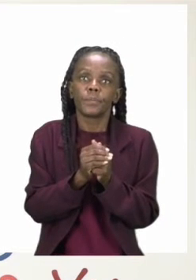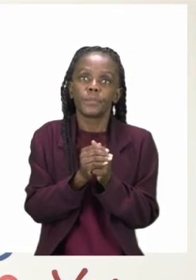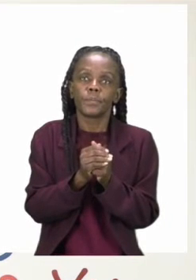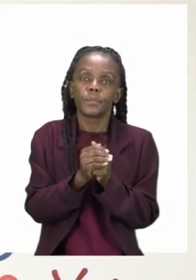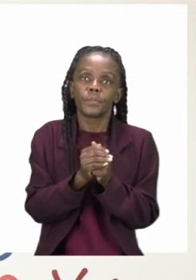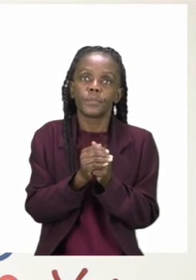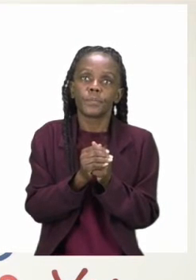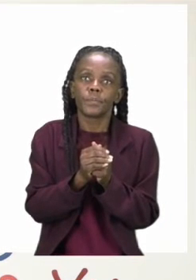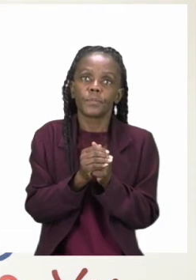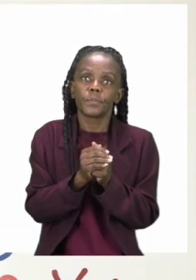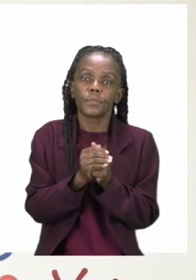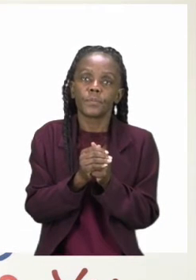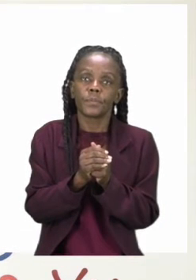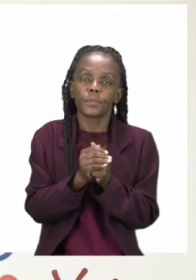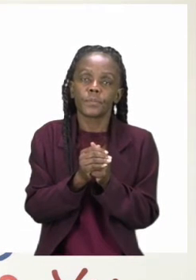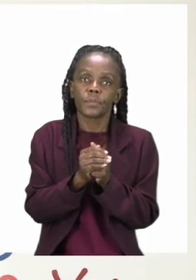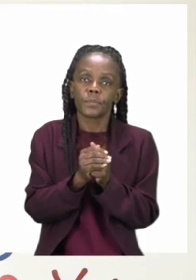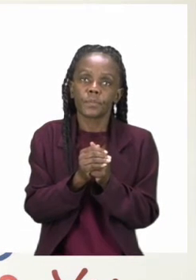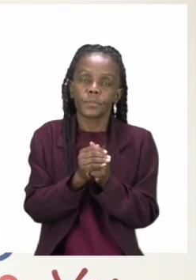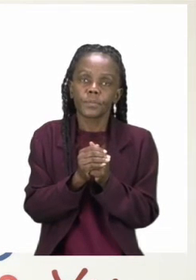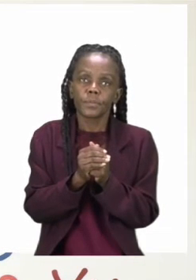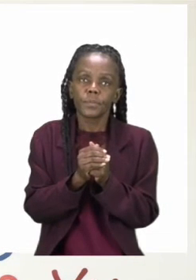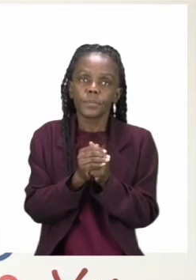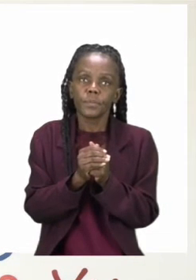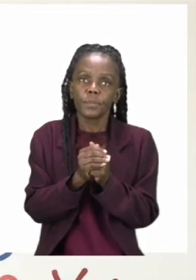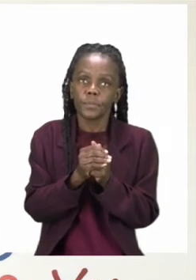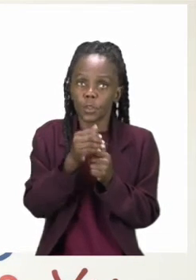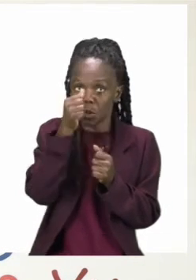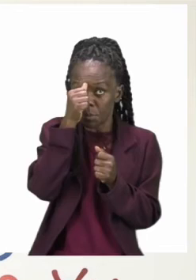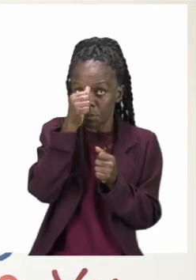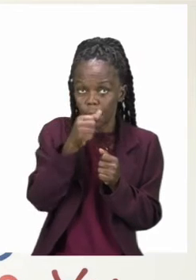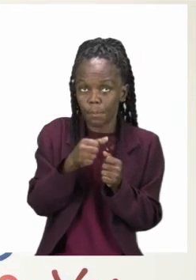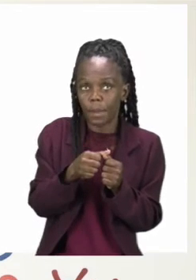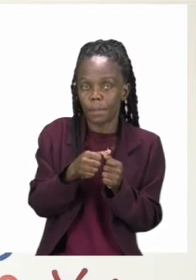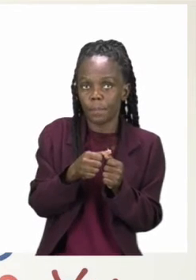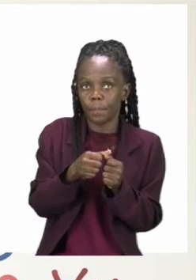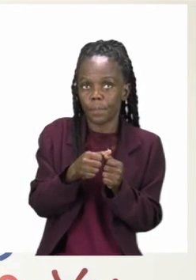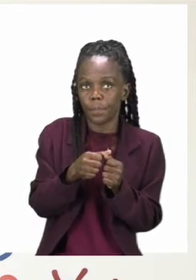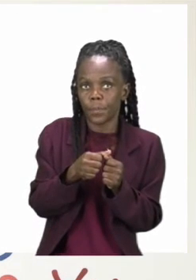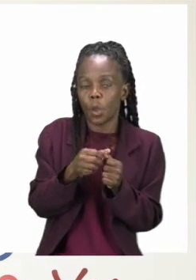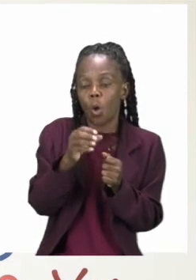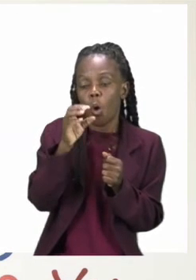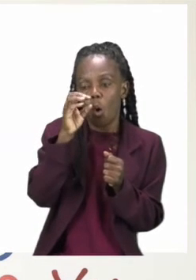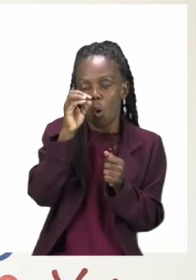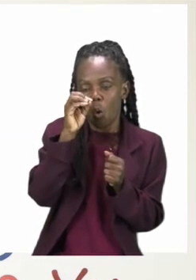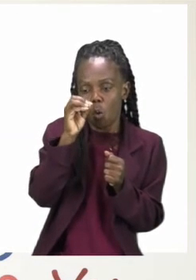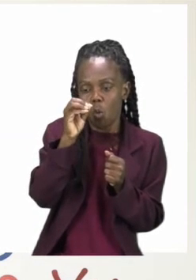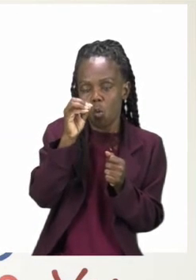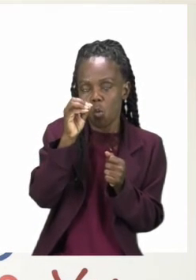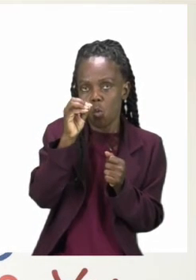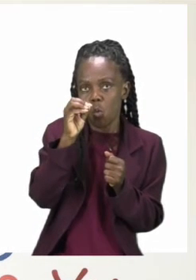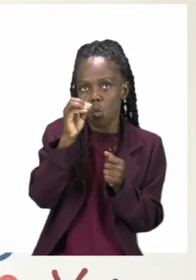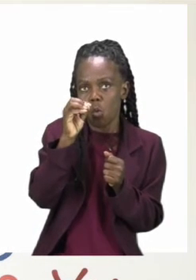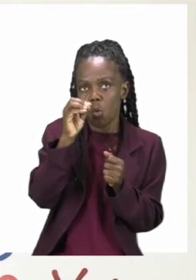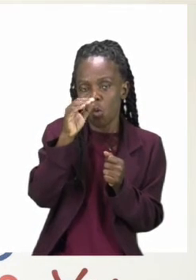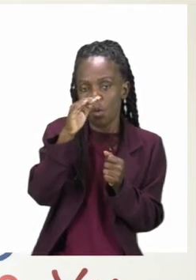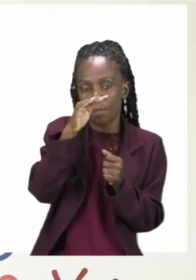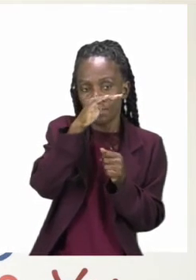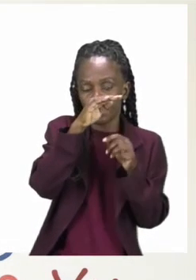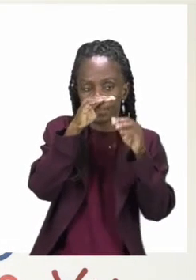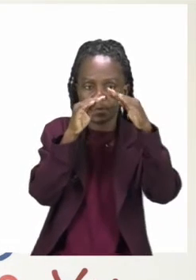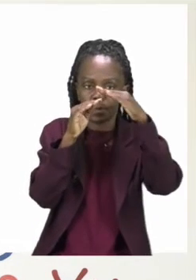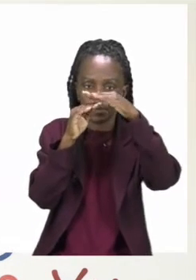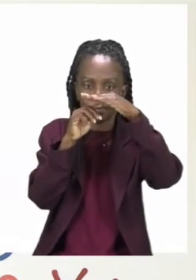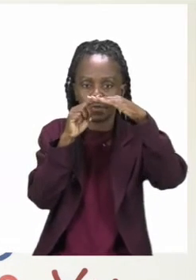There we go. Now remember, both O need to touch the top line and